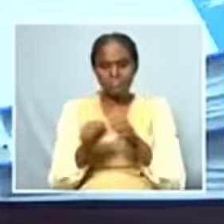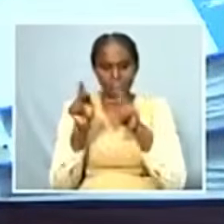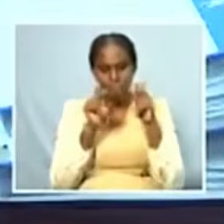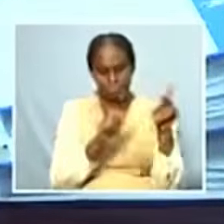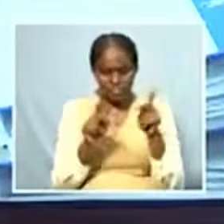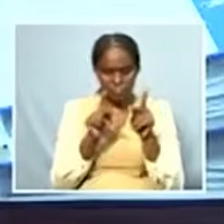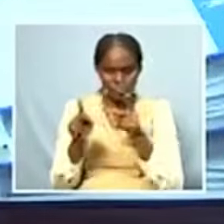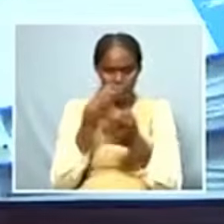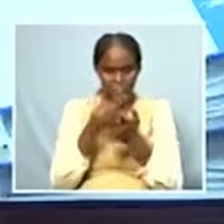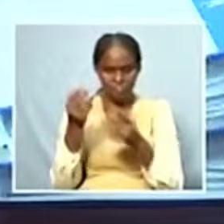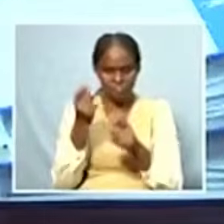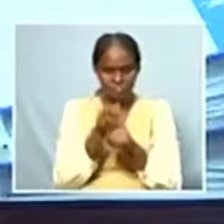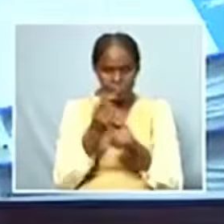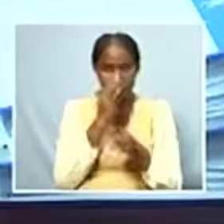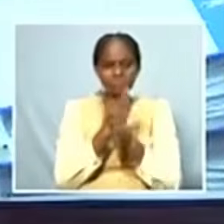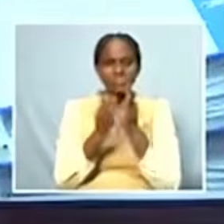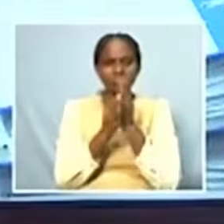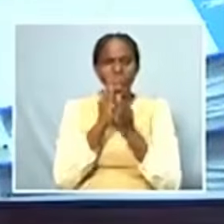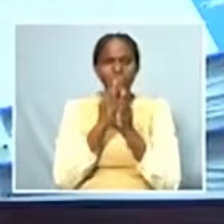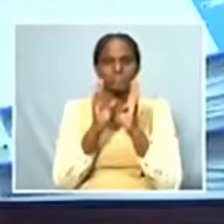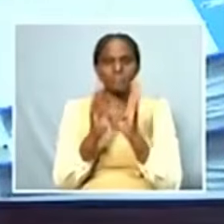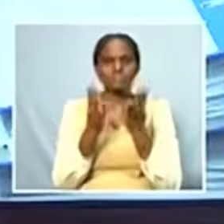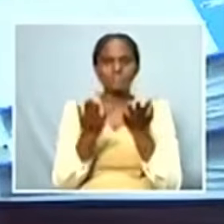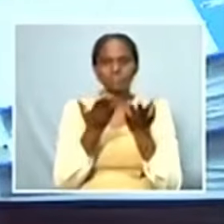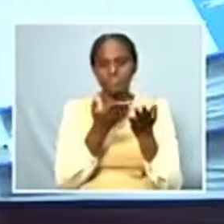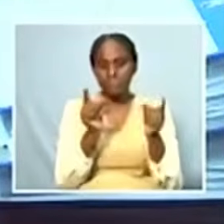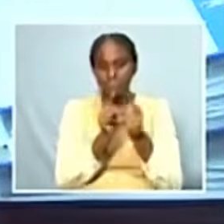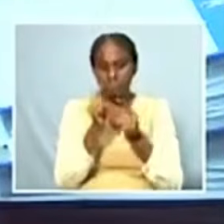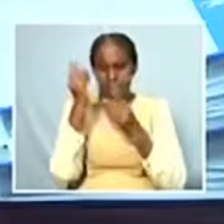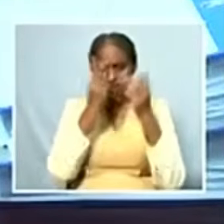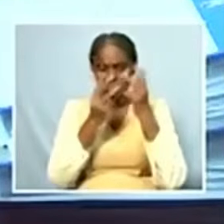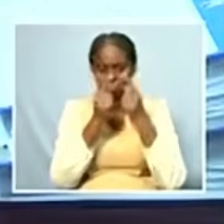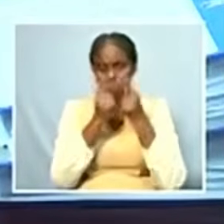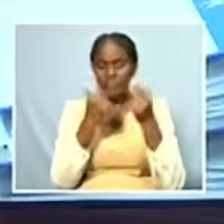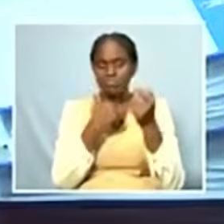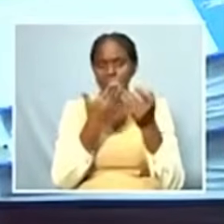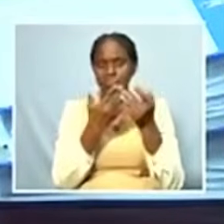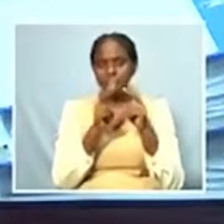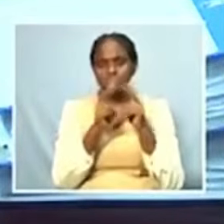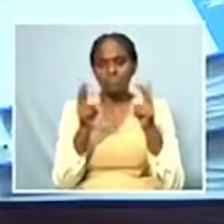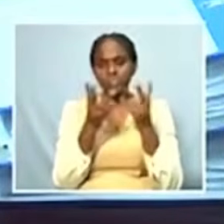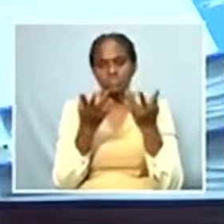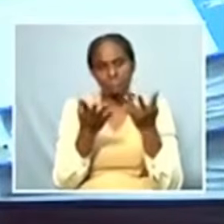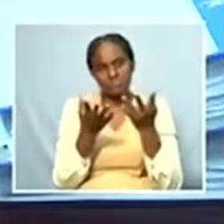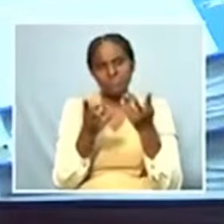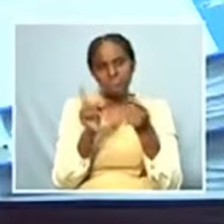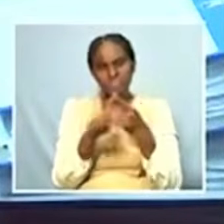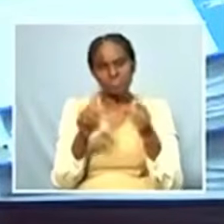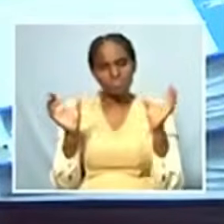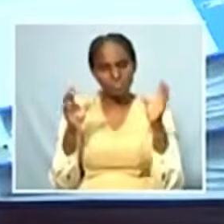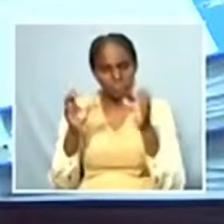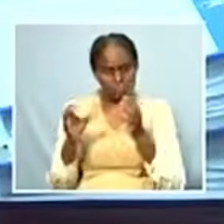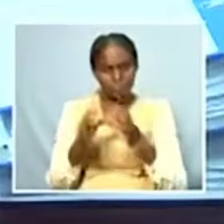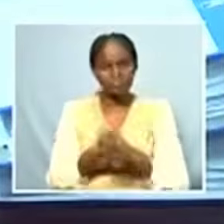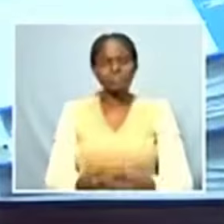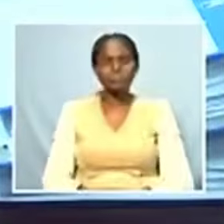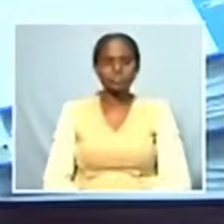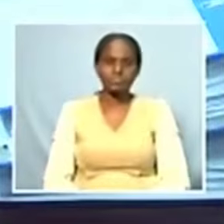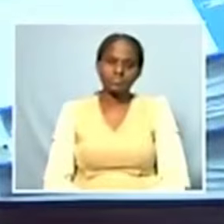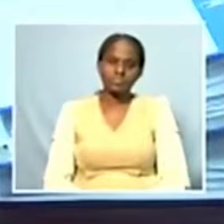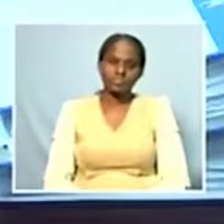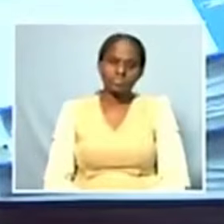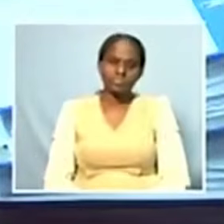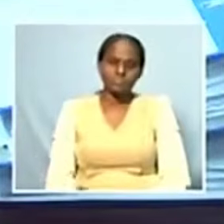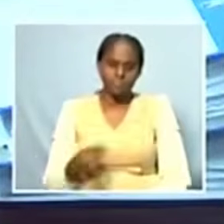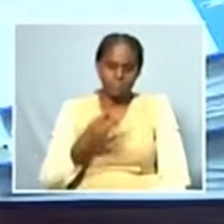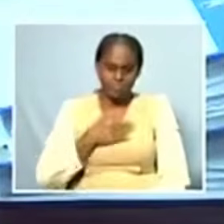performance failure by contractors is a source of concern to the committee. So I